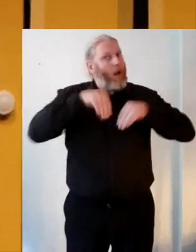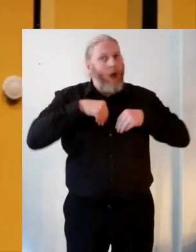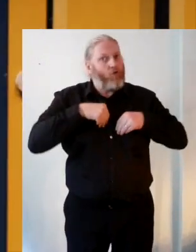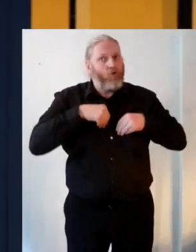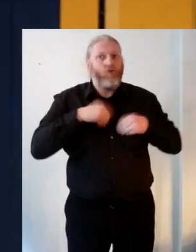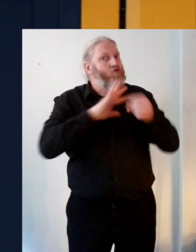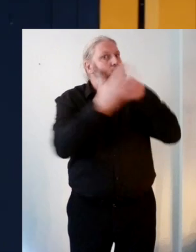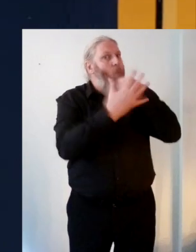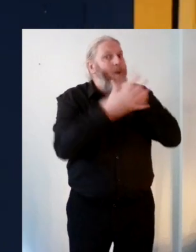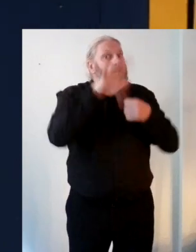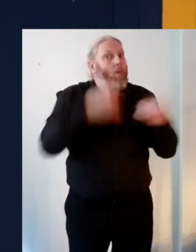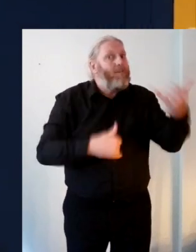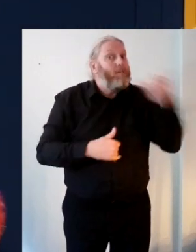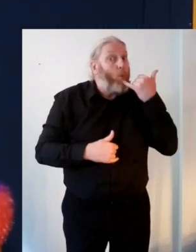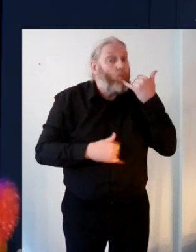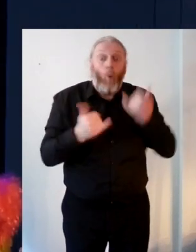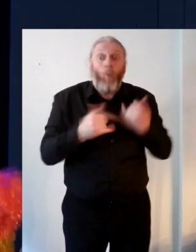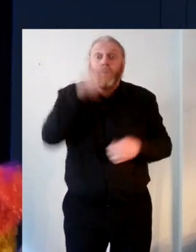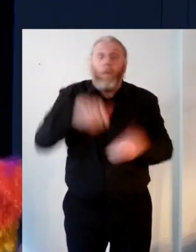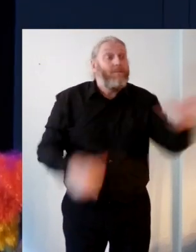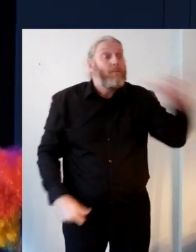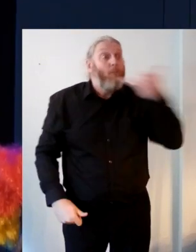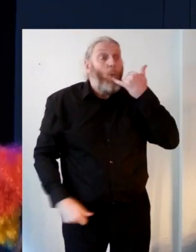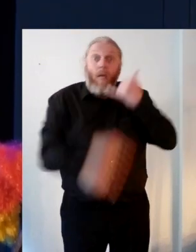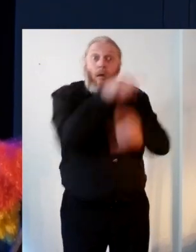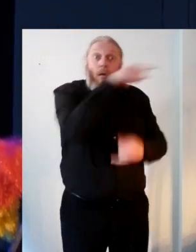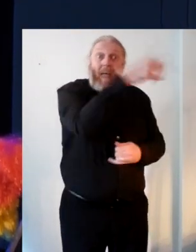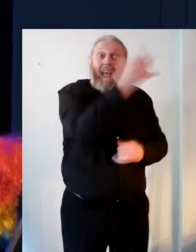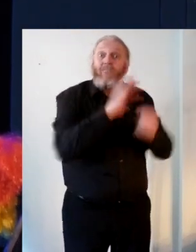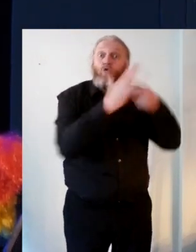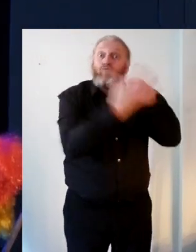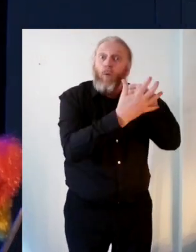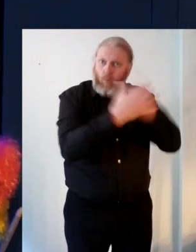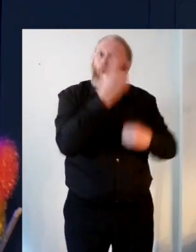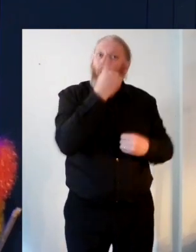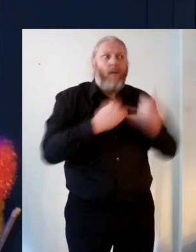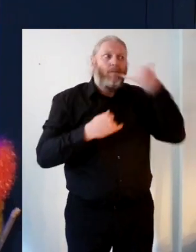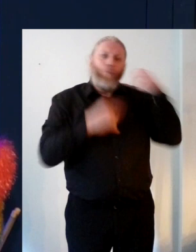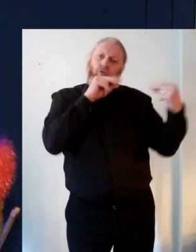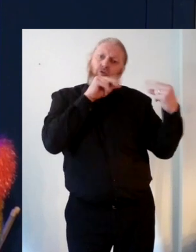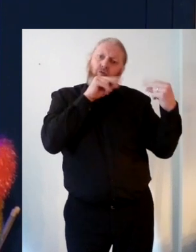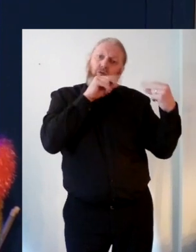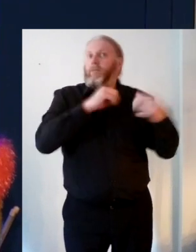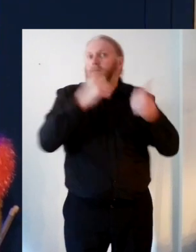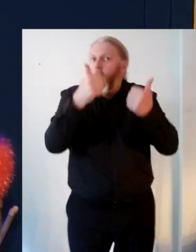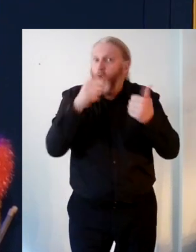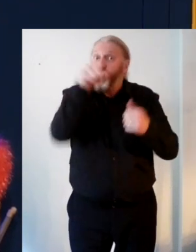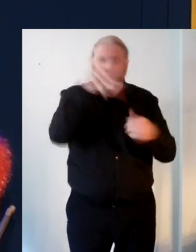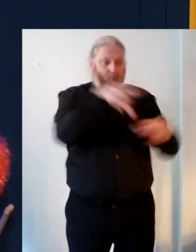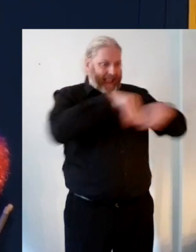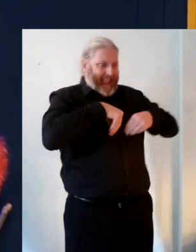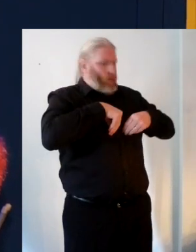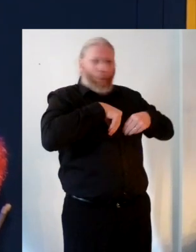coronavirus through your phone. So if someone phones you and they have coronavirus, you can still talk to them on the other end and there's no danger of you catching it.